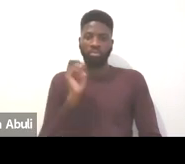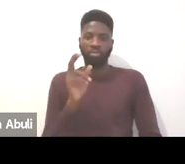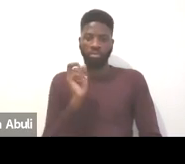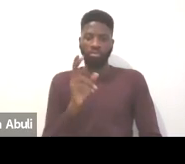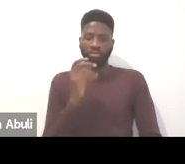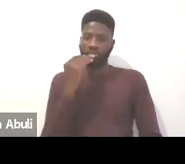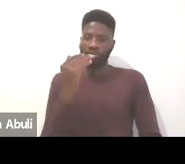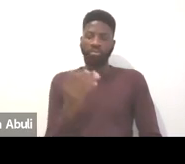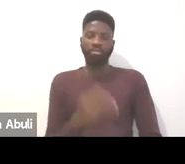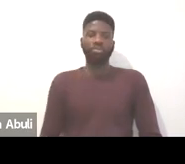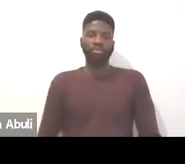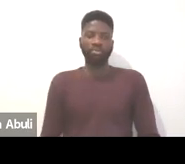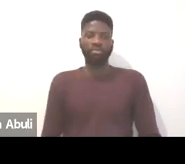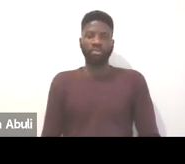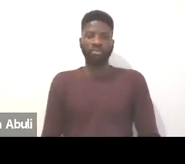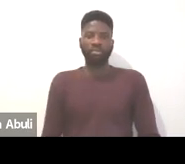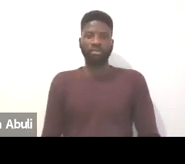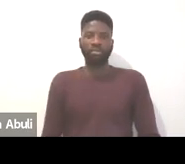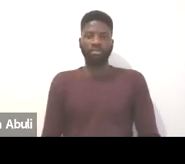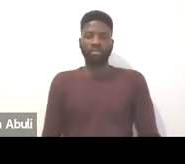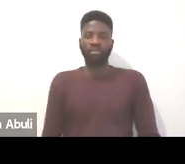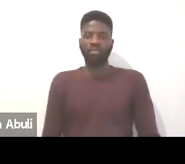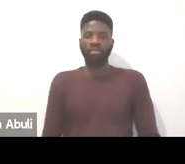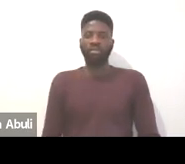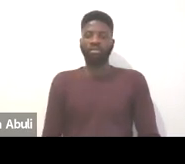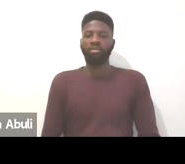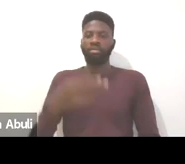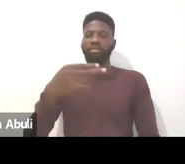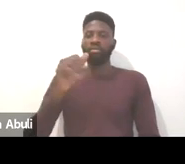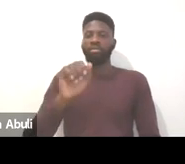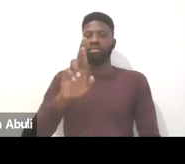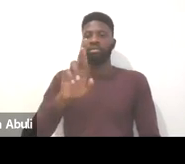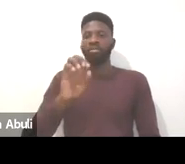Thank you, John. We can see Harold.